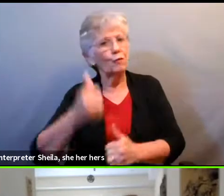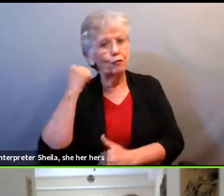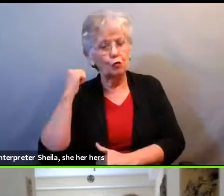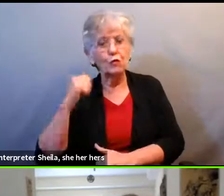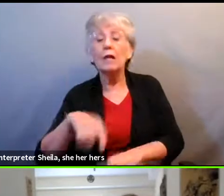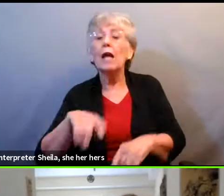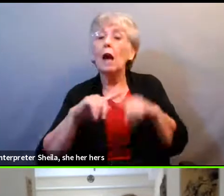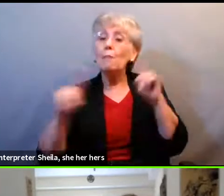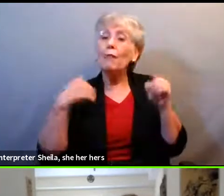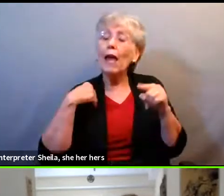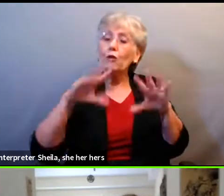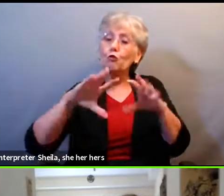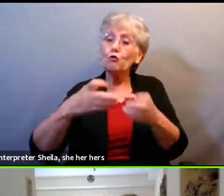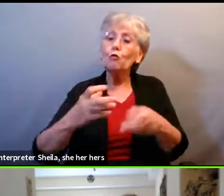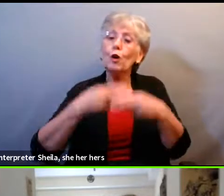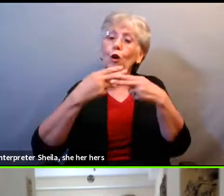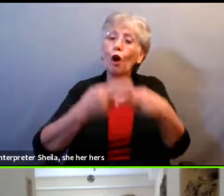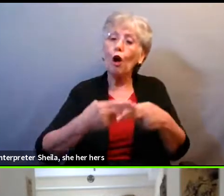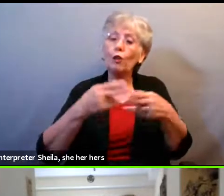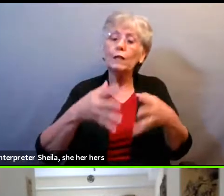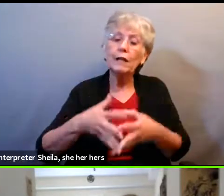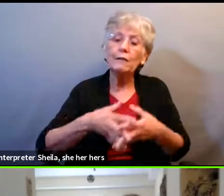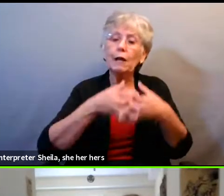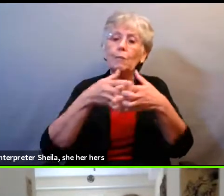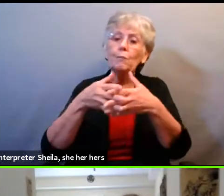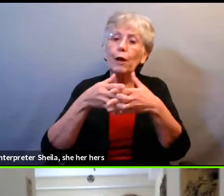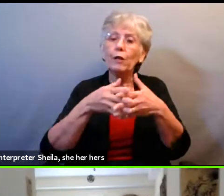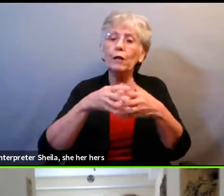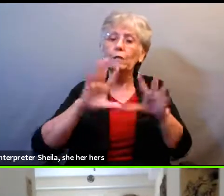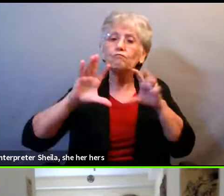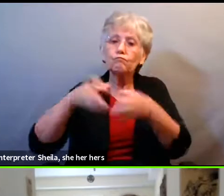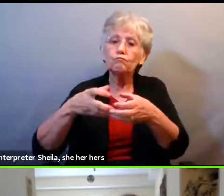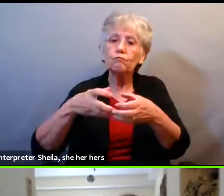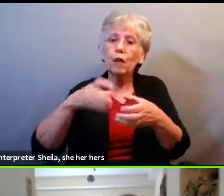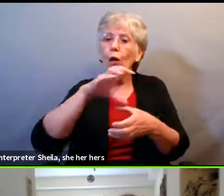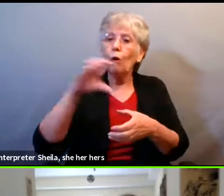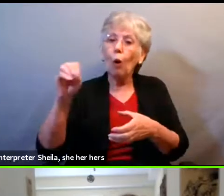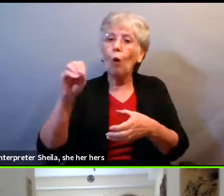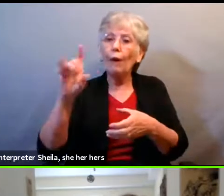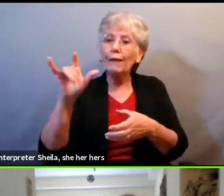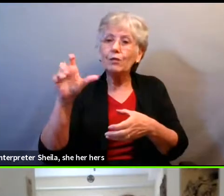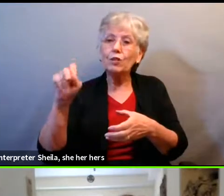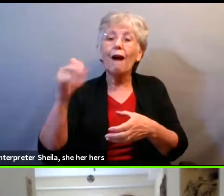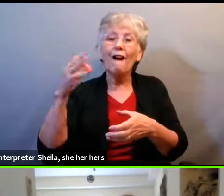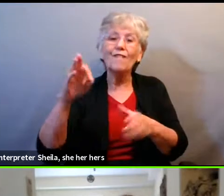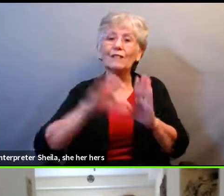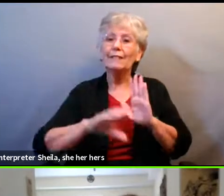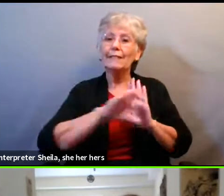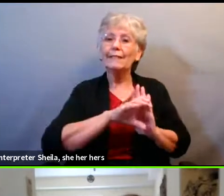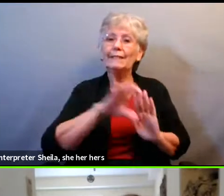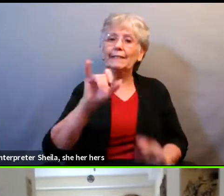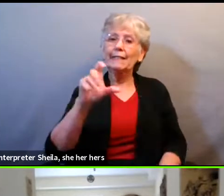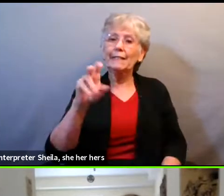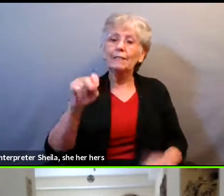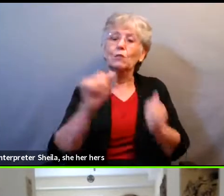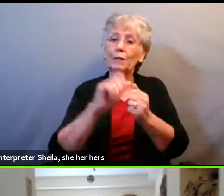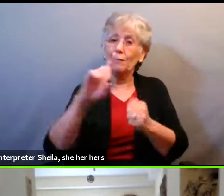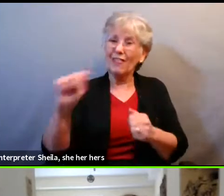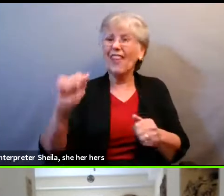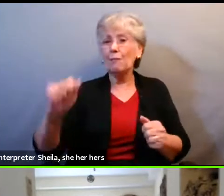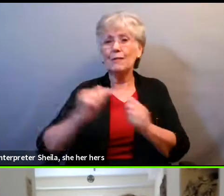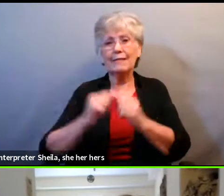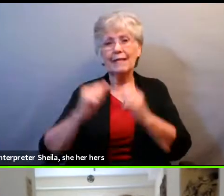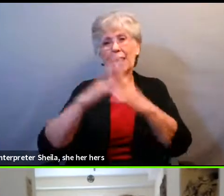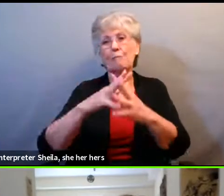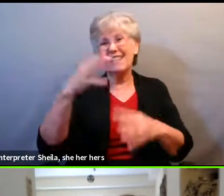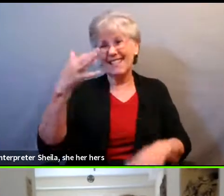There was a group called the American Coalition of Citizens with Disabilities, which was started in 1975. It was